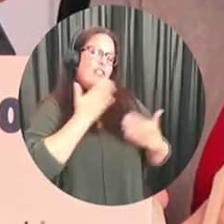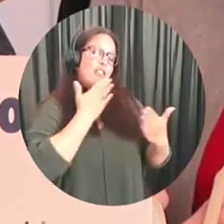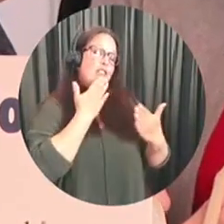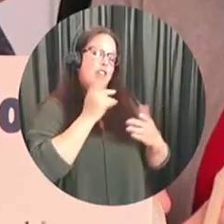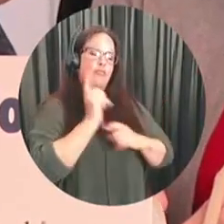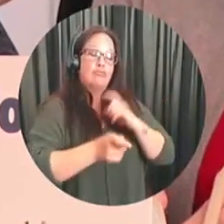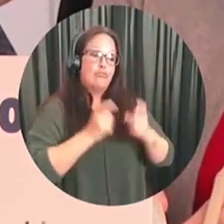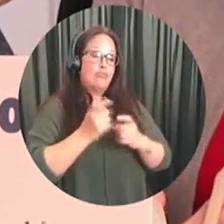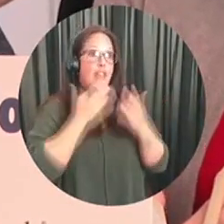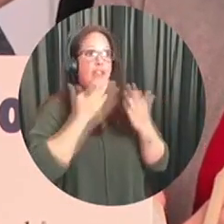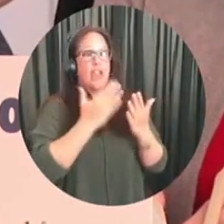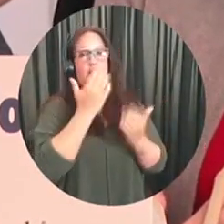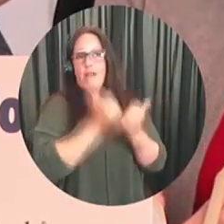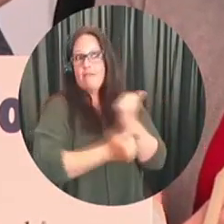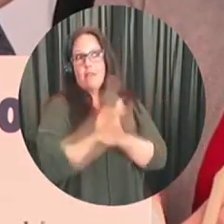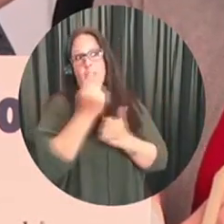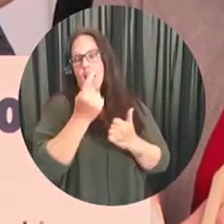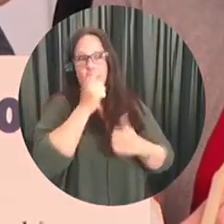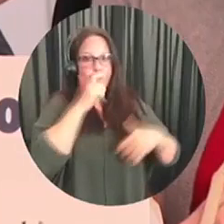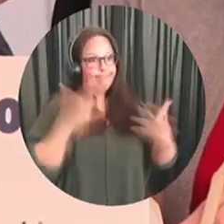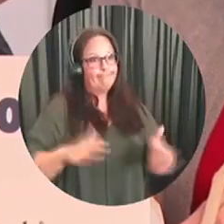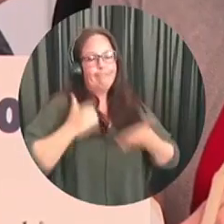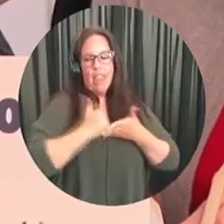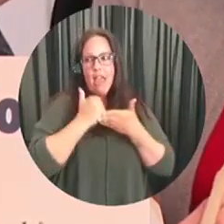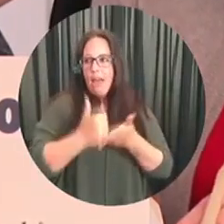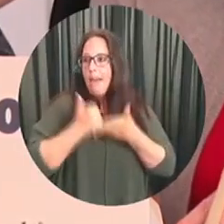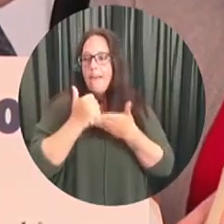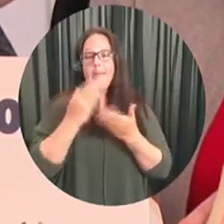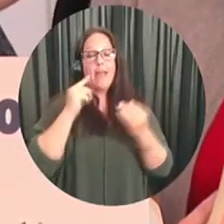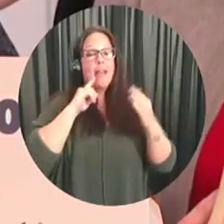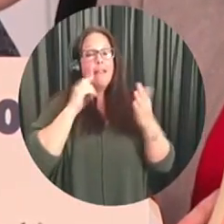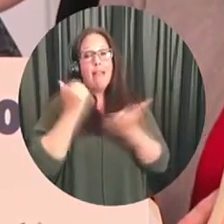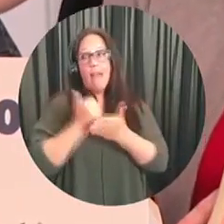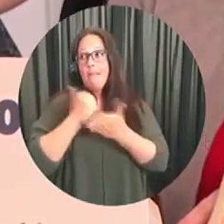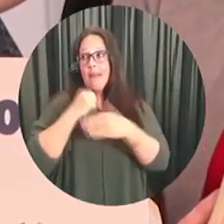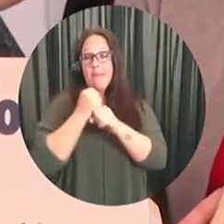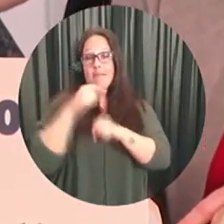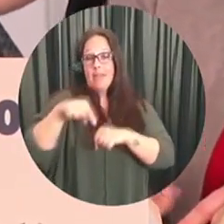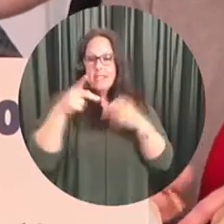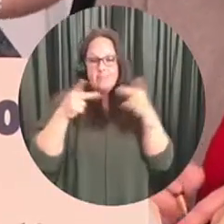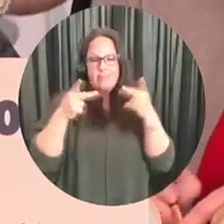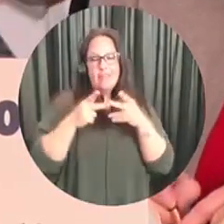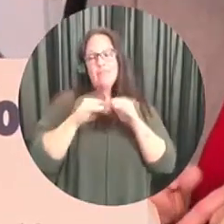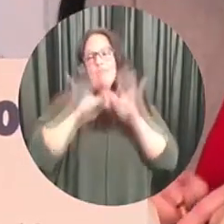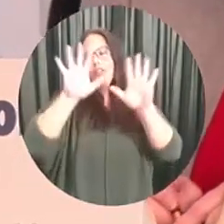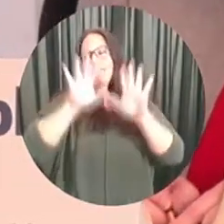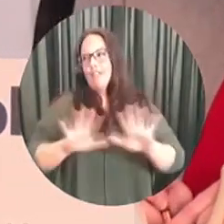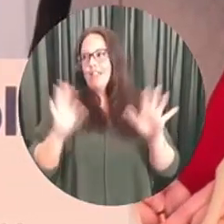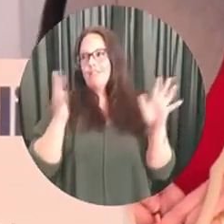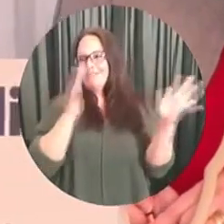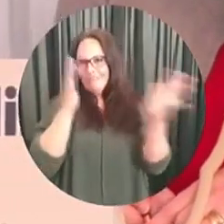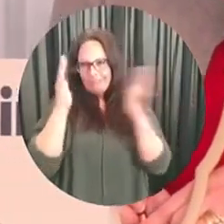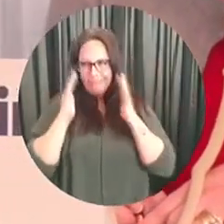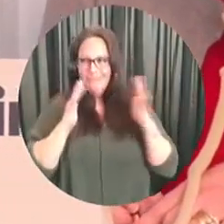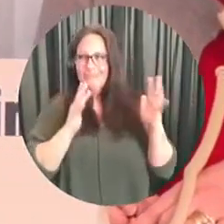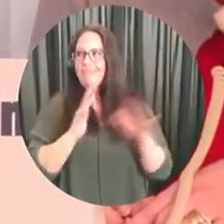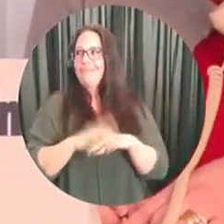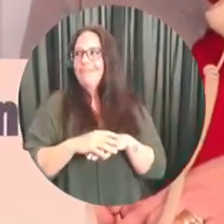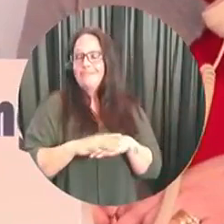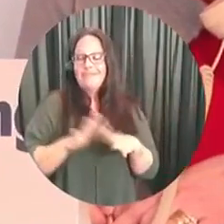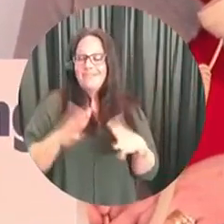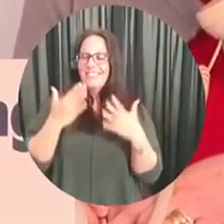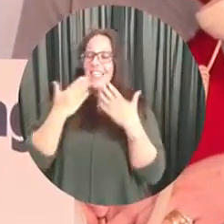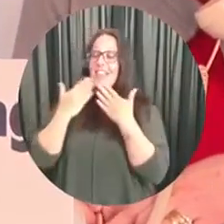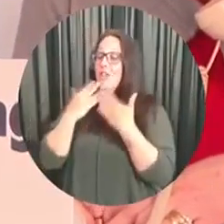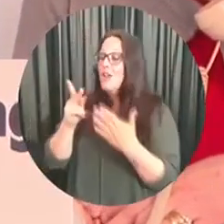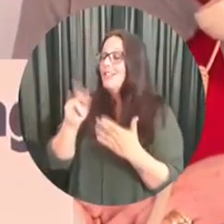that helped and make this place wonderful. Thank you. All right. Thank you so much, Kiki. So I'm